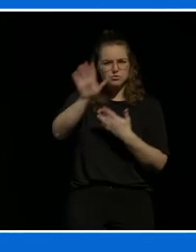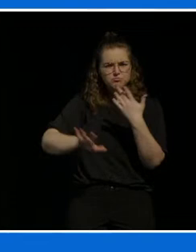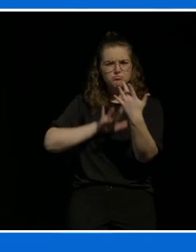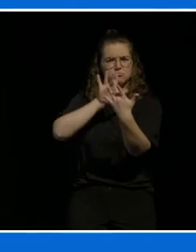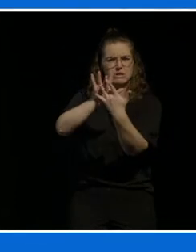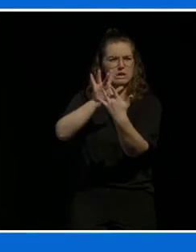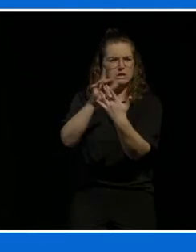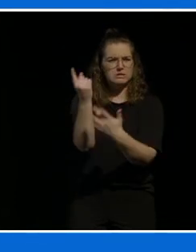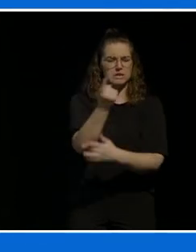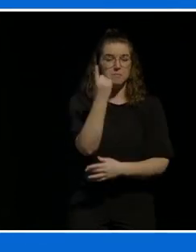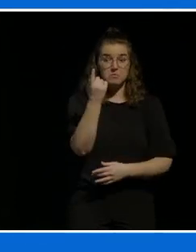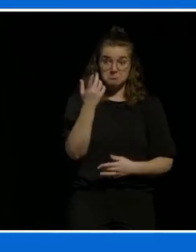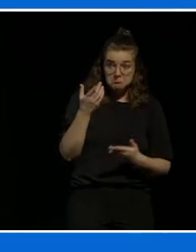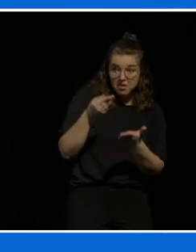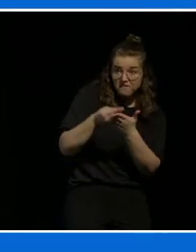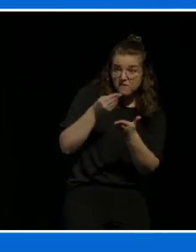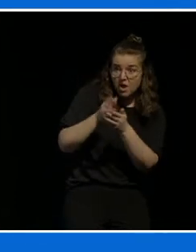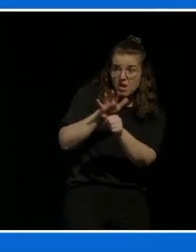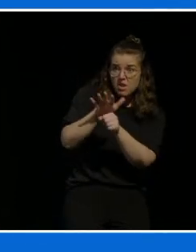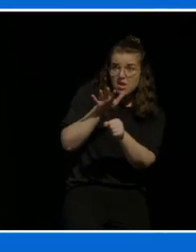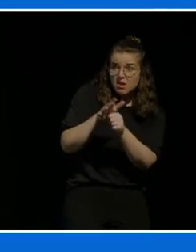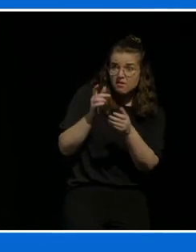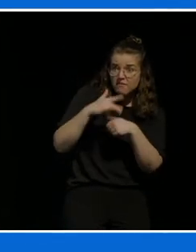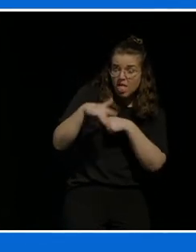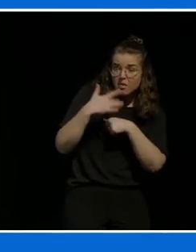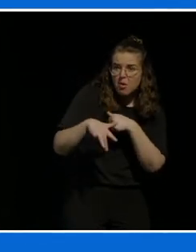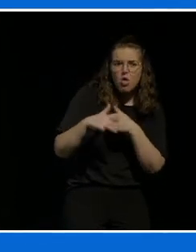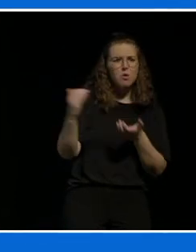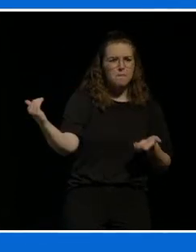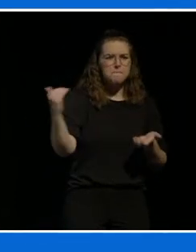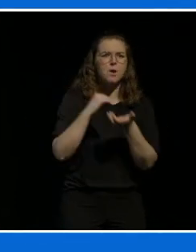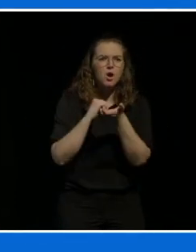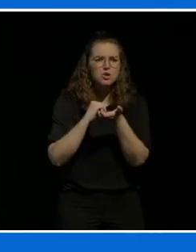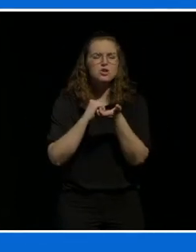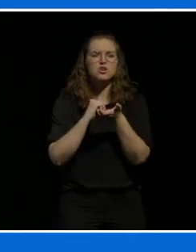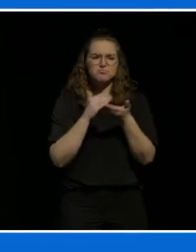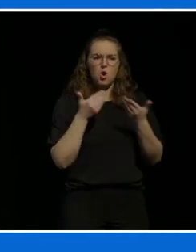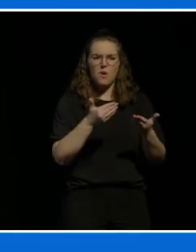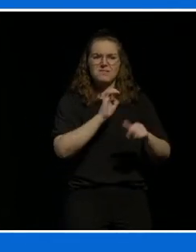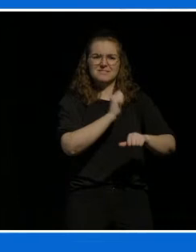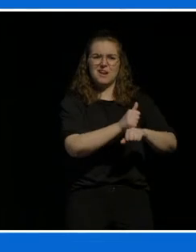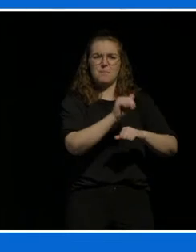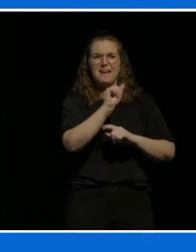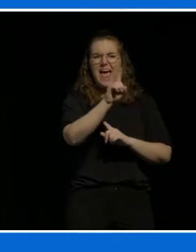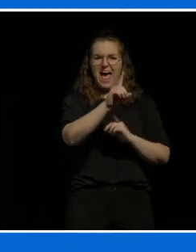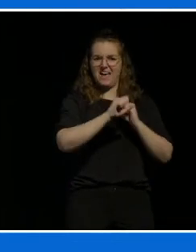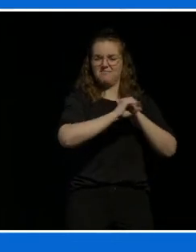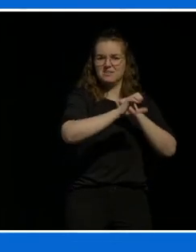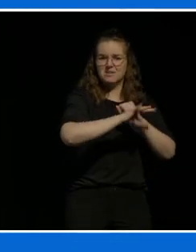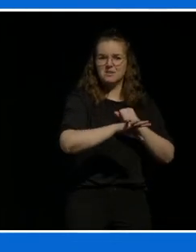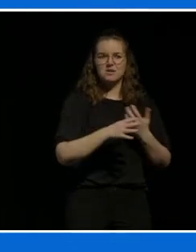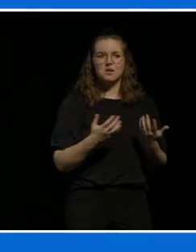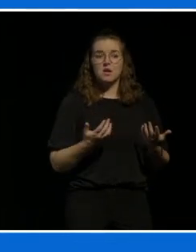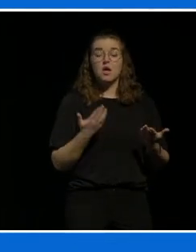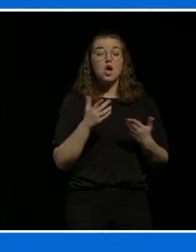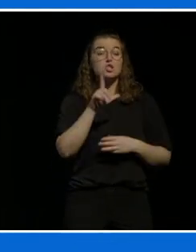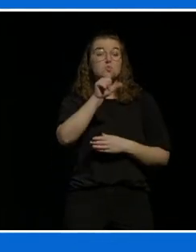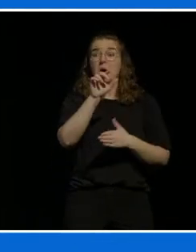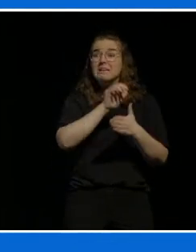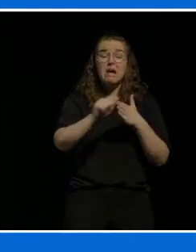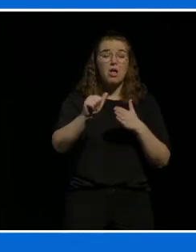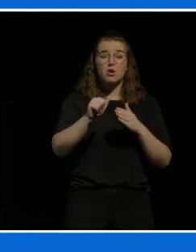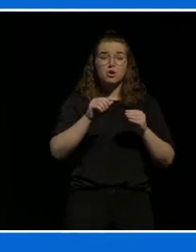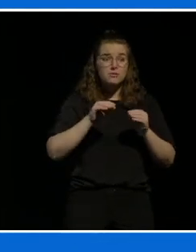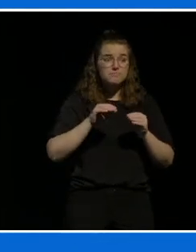funding, partner with them to make some strategic ads. The power of a $20 boost